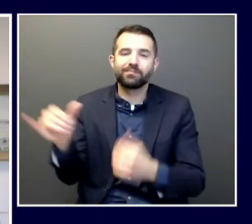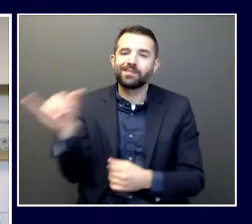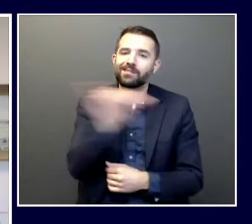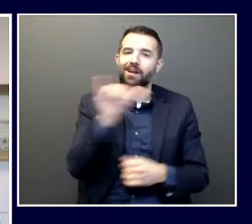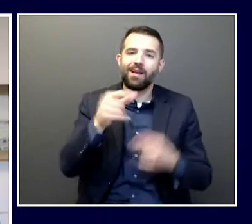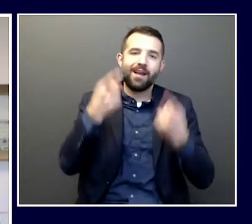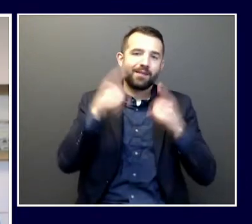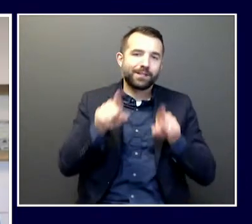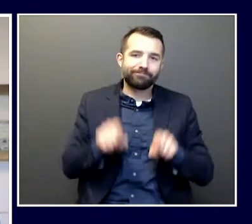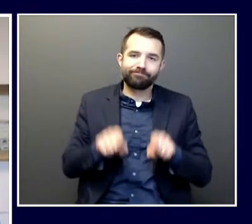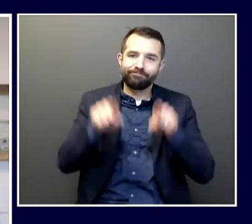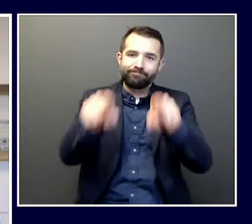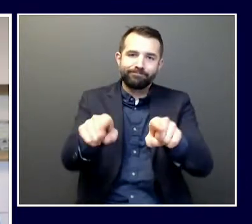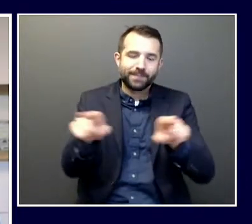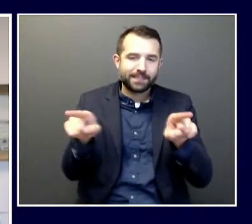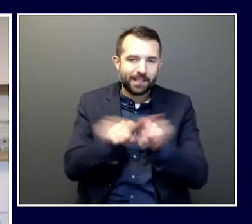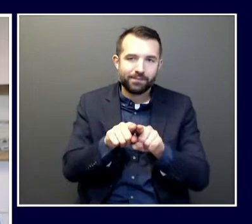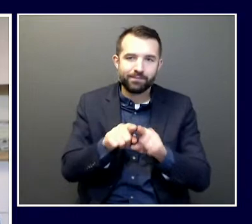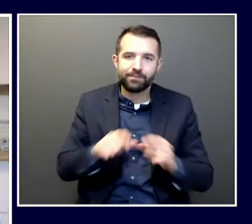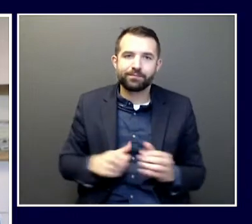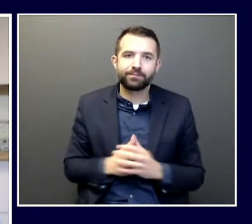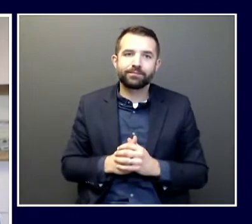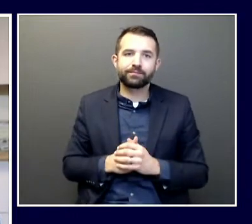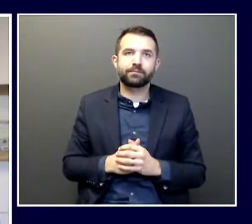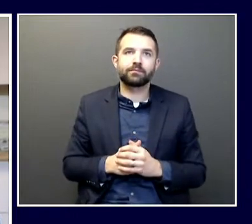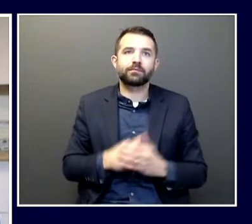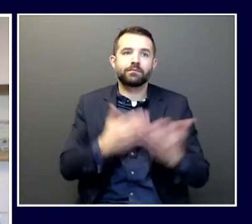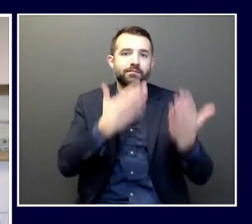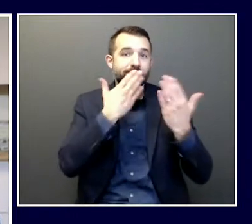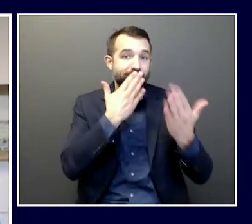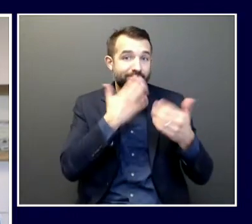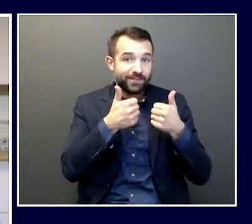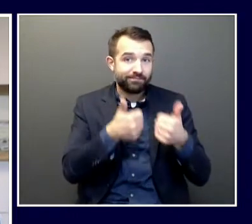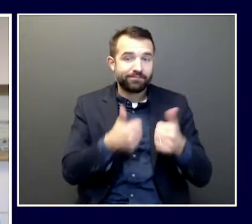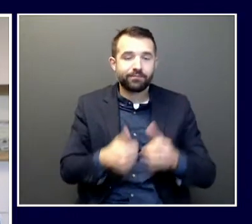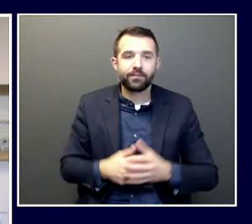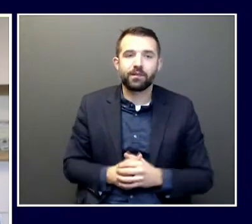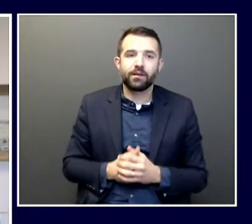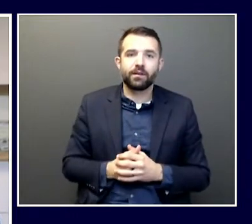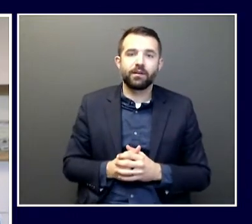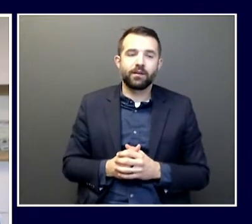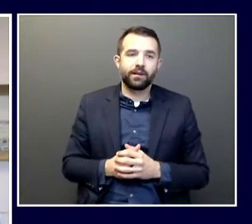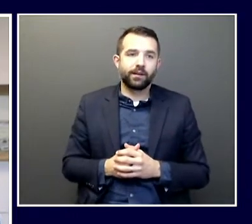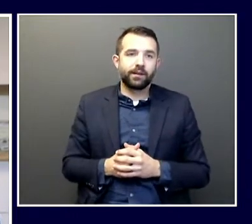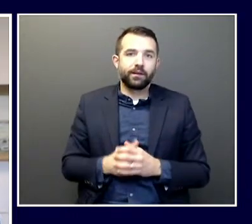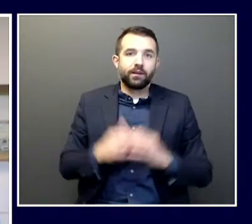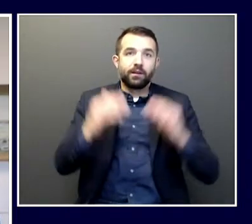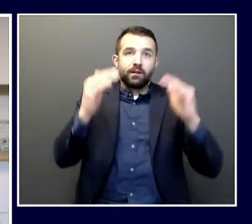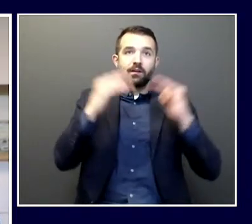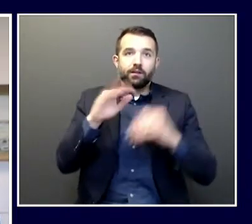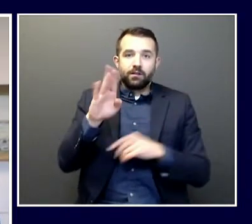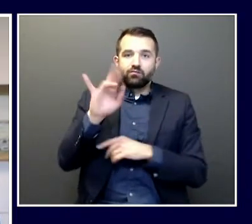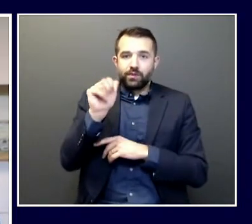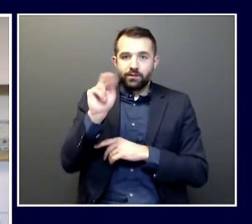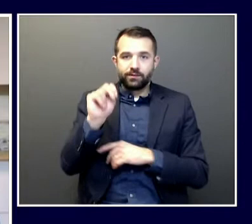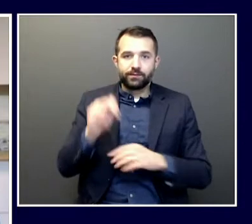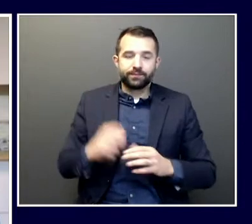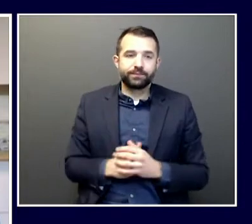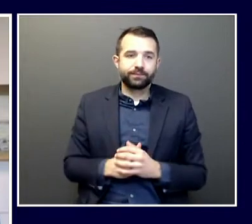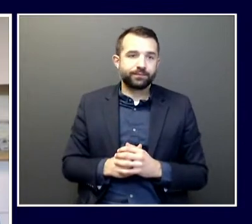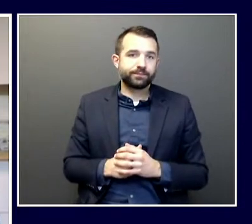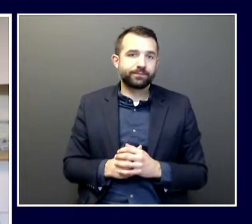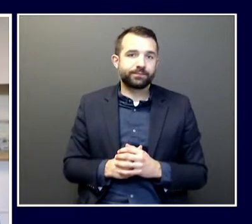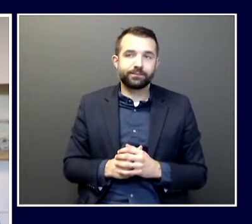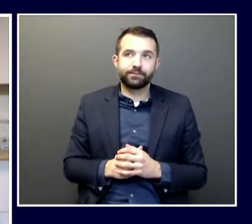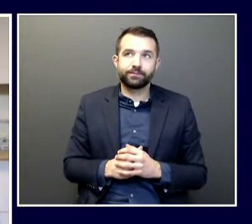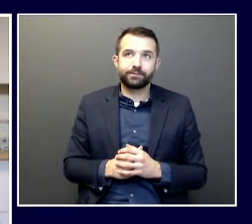there. Okay, thank you both. Thanks, Chris. Let me go to Brian Sullivan next. Thanks,